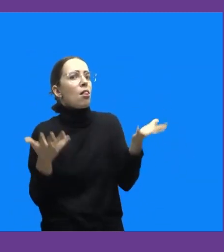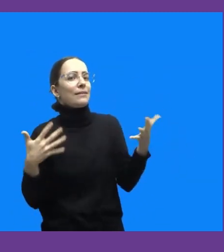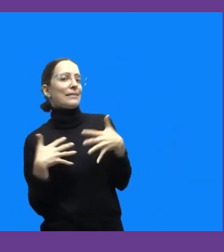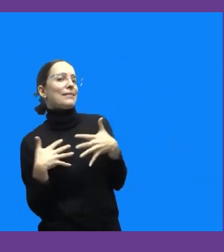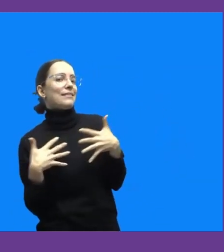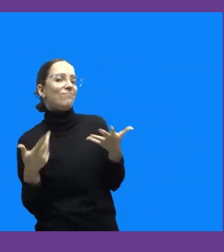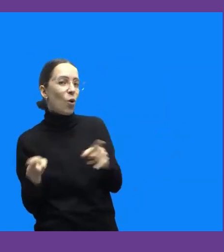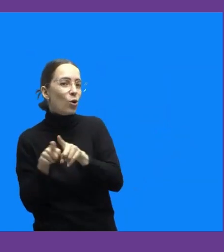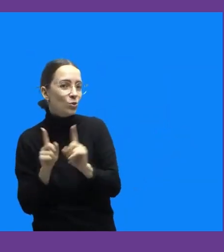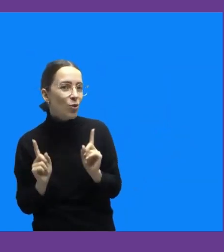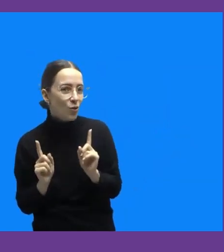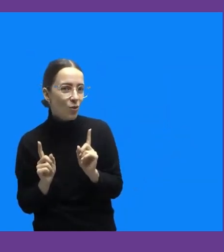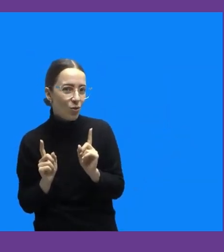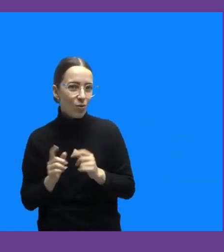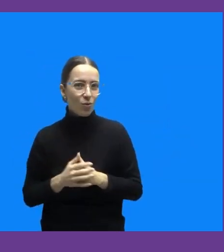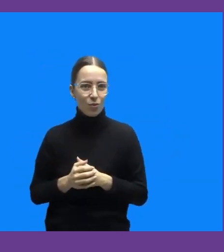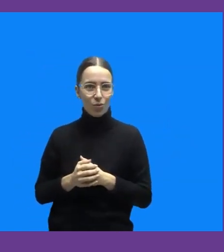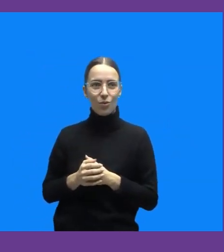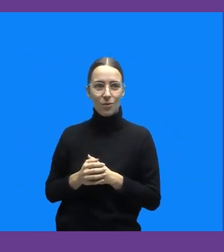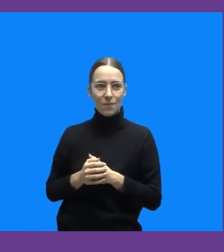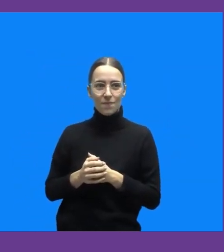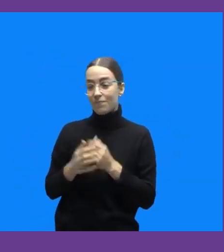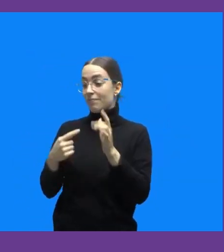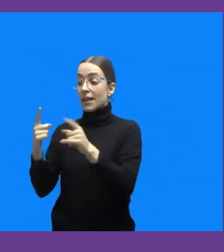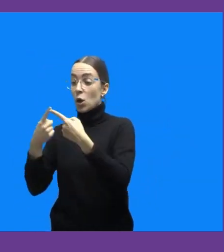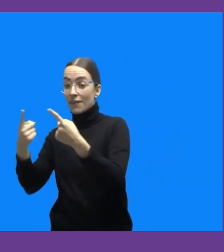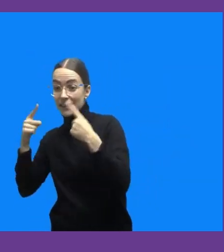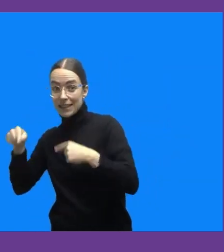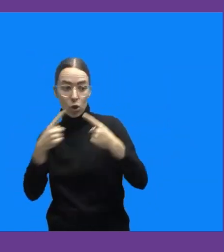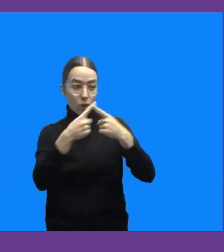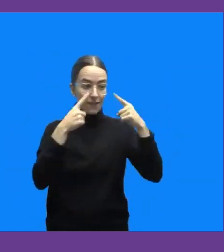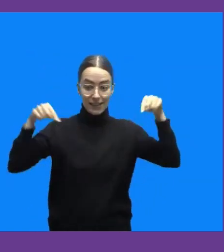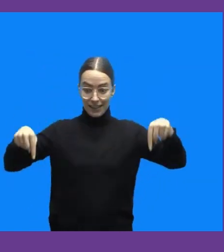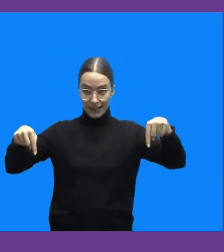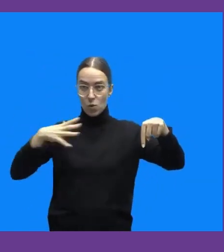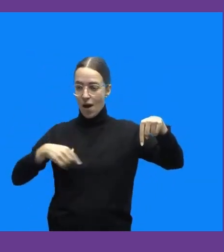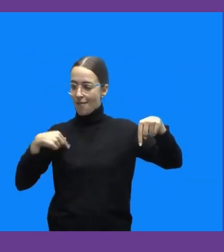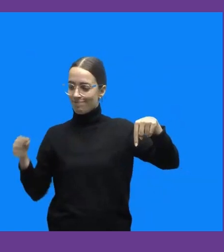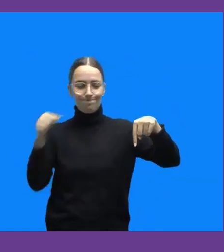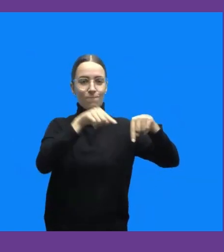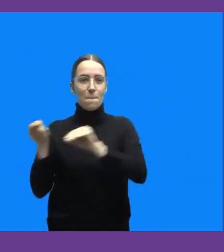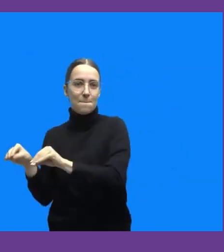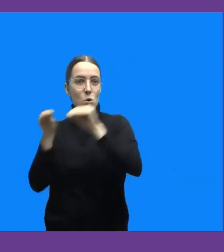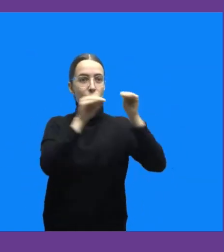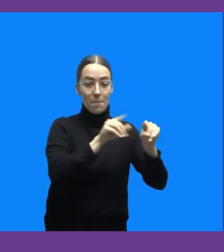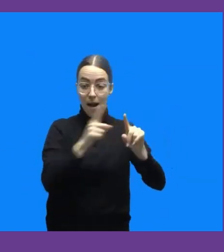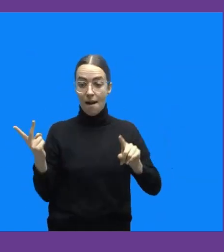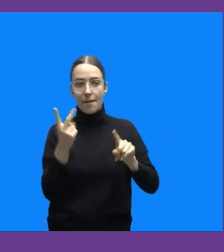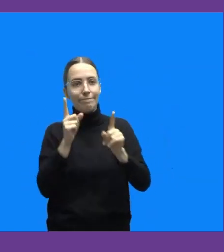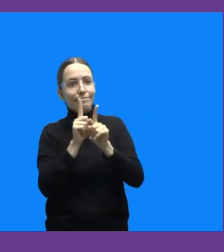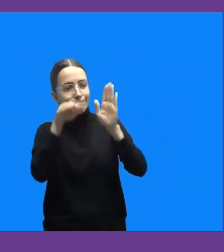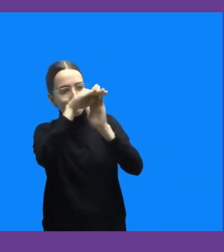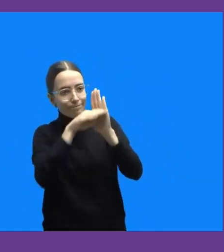It's a lot of disparity, it's really uneven. So because of that, we decided to create a project. The project, the name